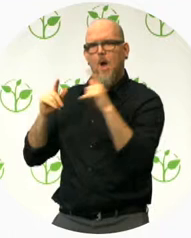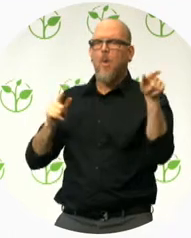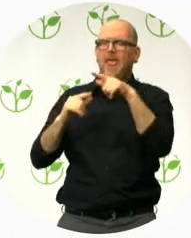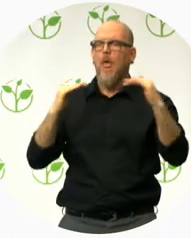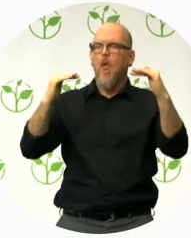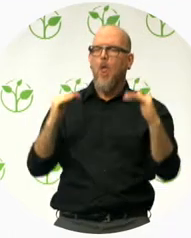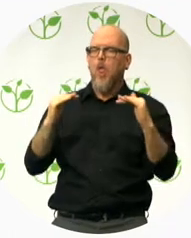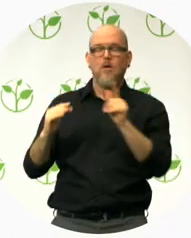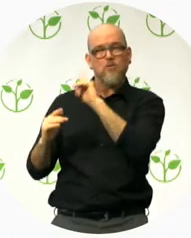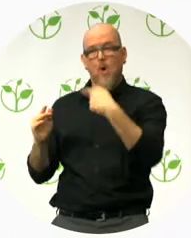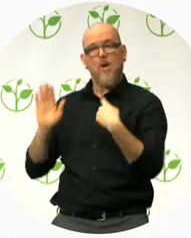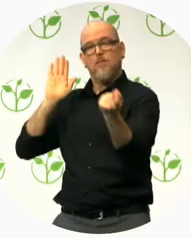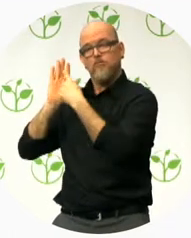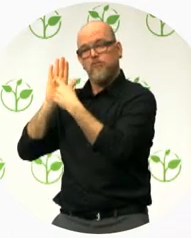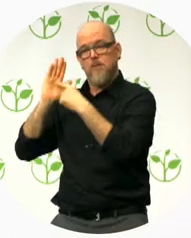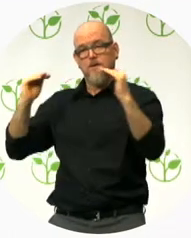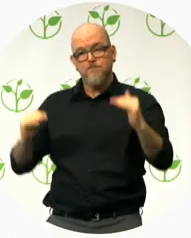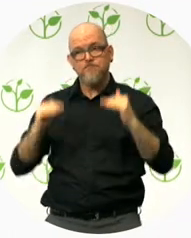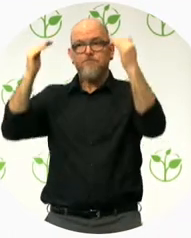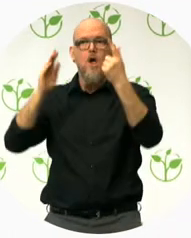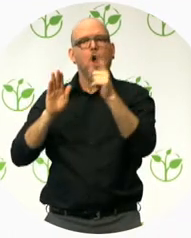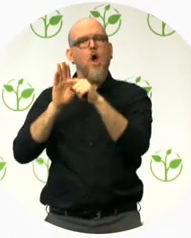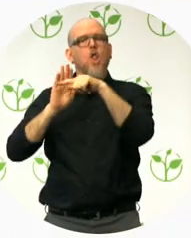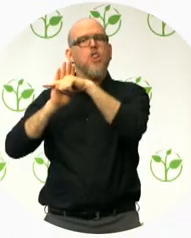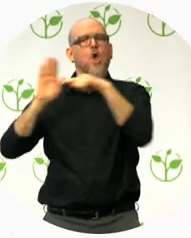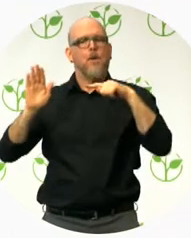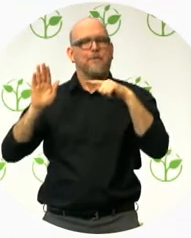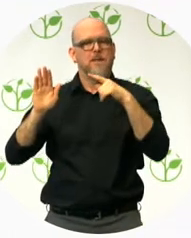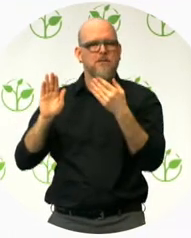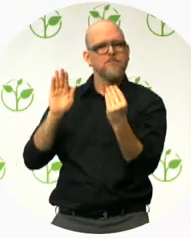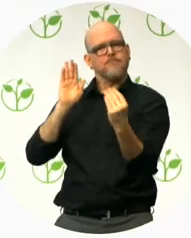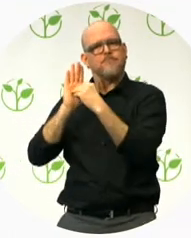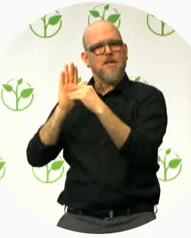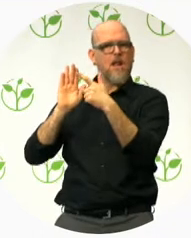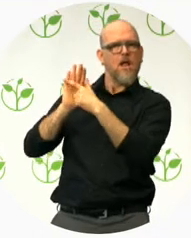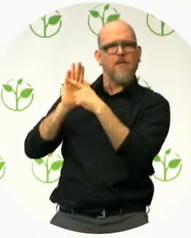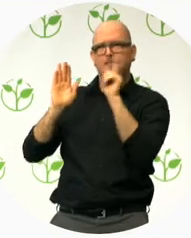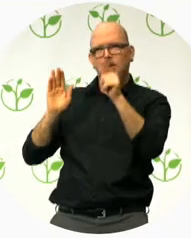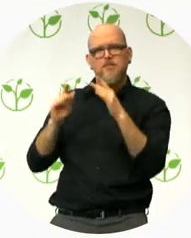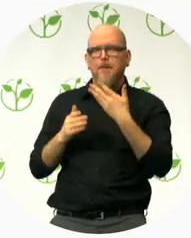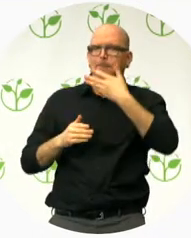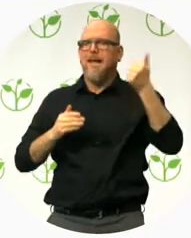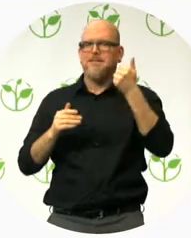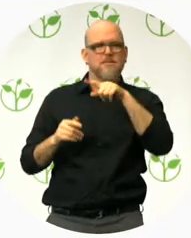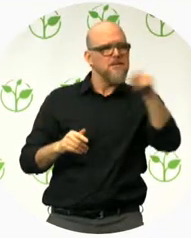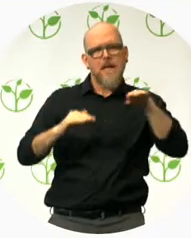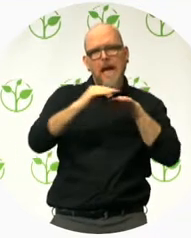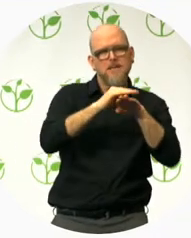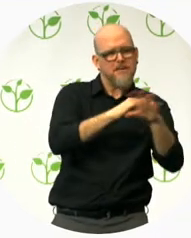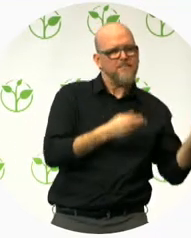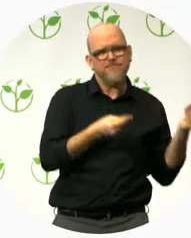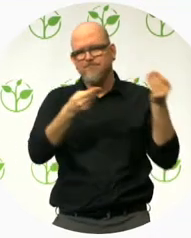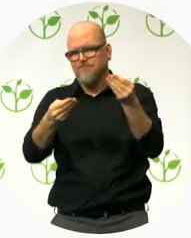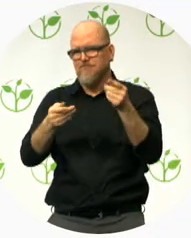are required, then we do have an impact on accessibility. Because in this way, we make sure